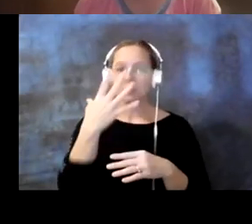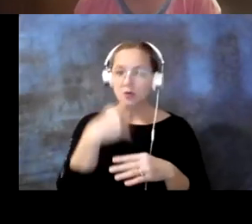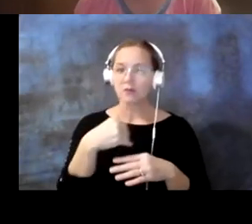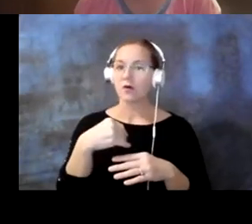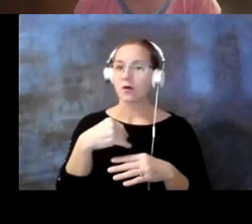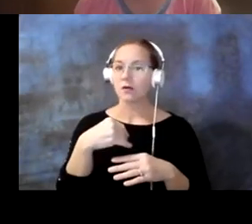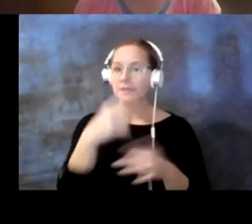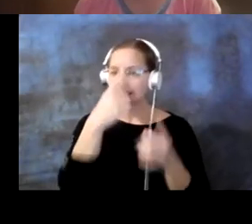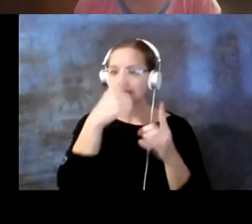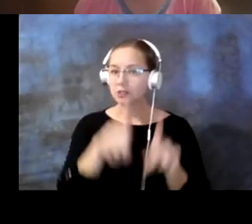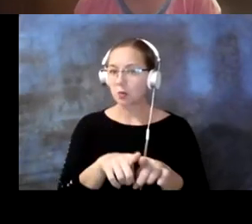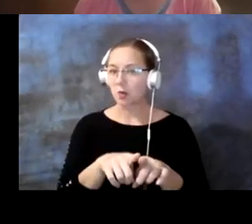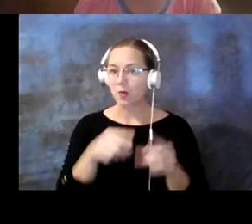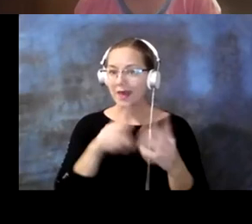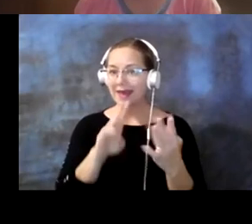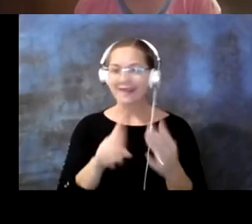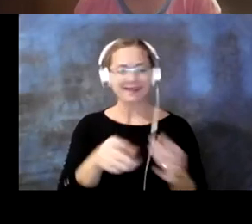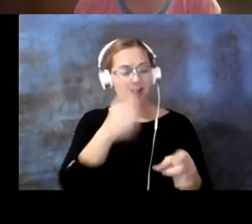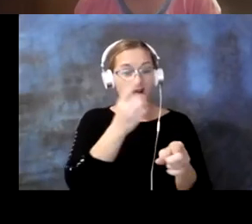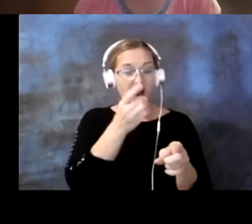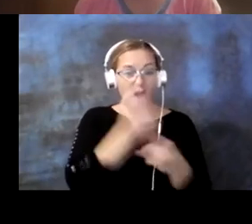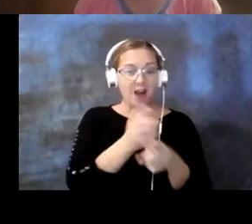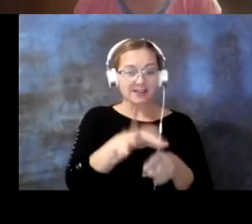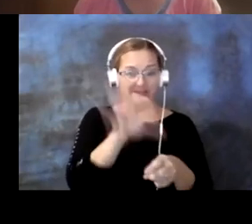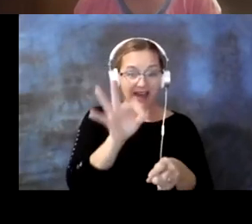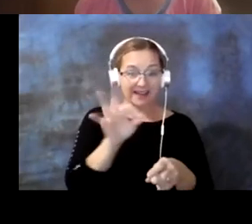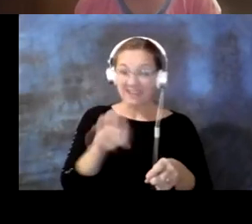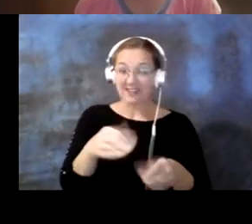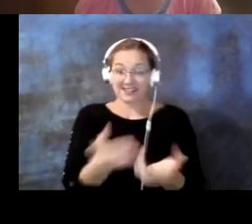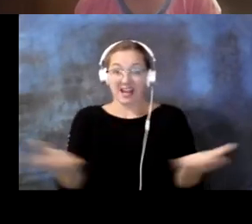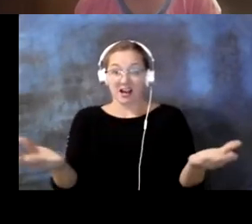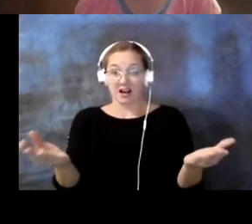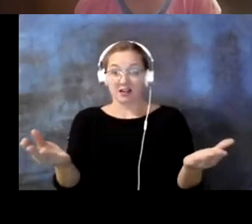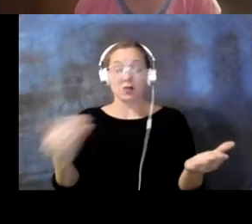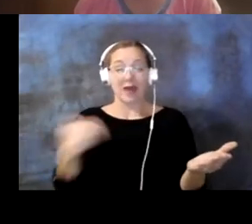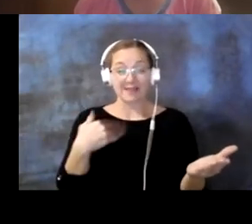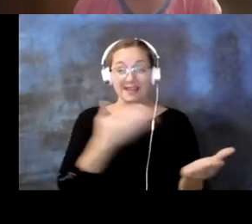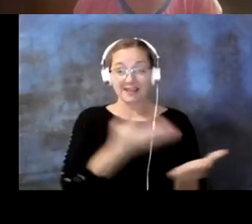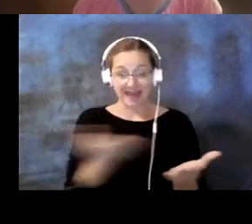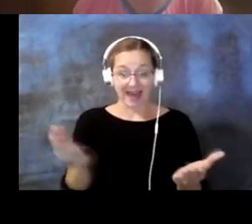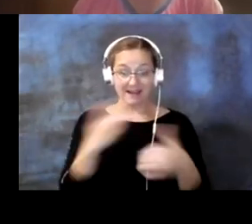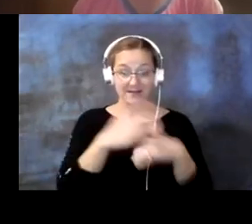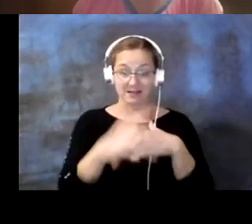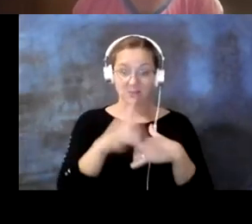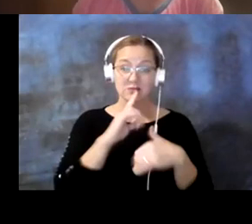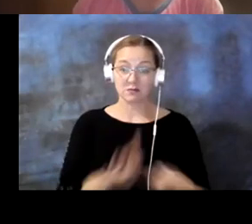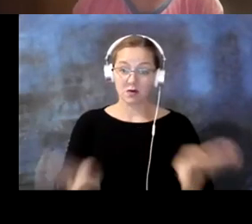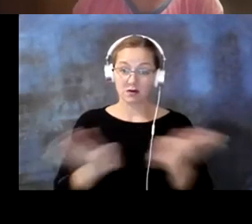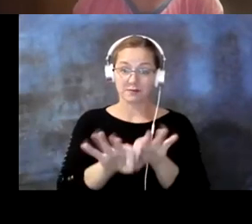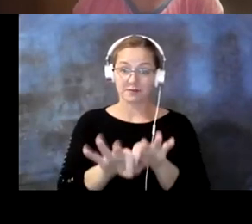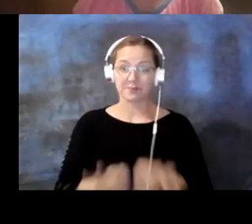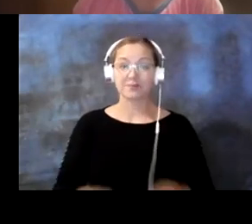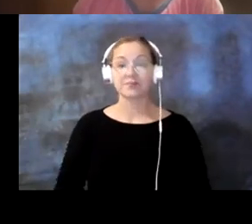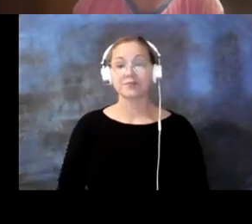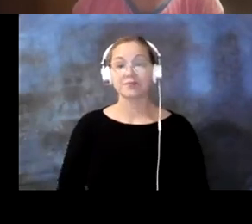hard to find if it exists. And so I think having those mediums, I think, is important. Yeah, I